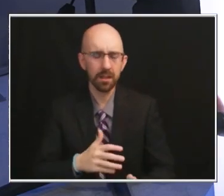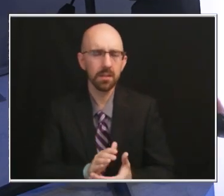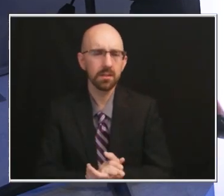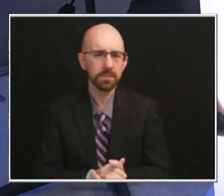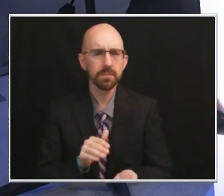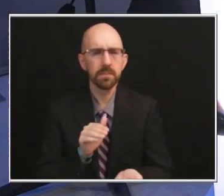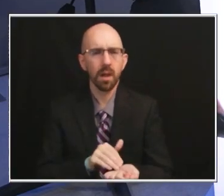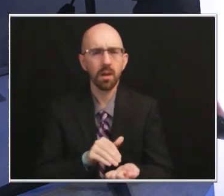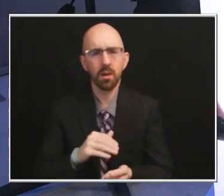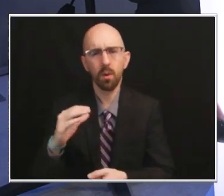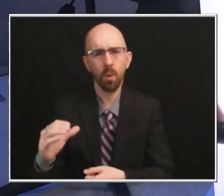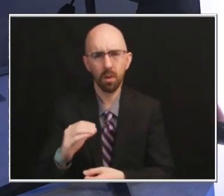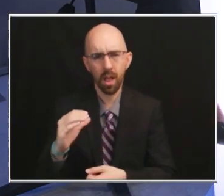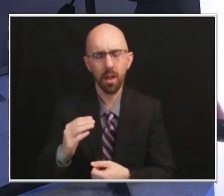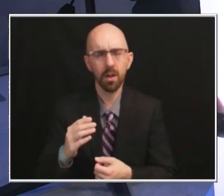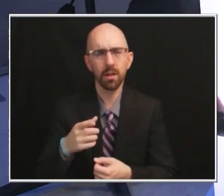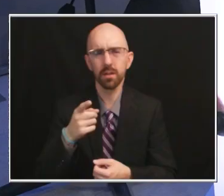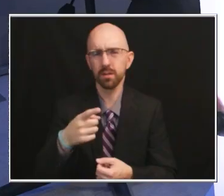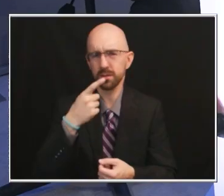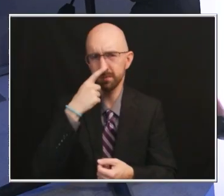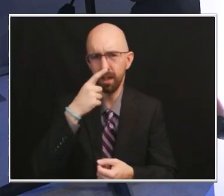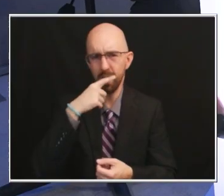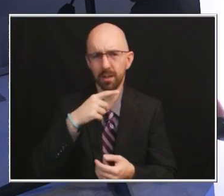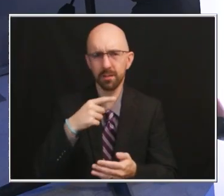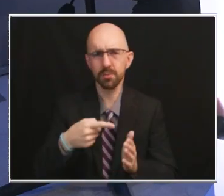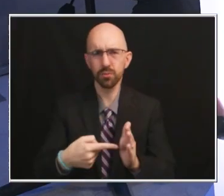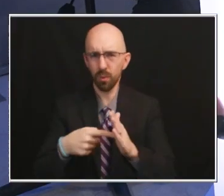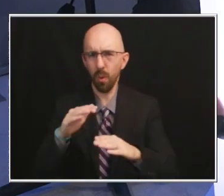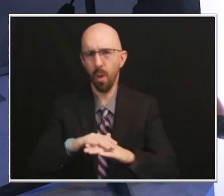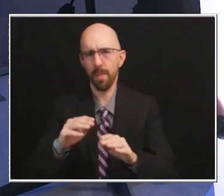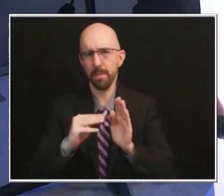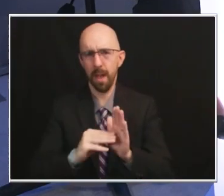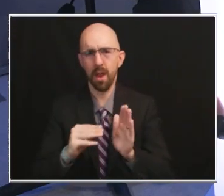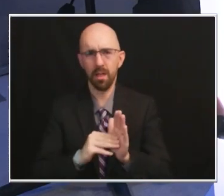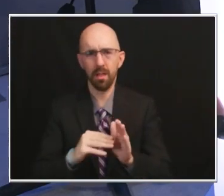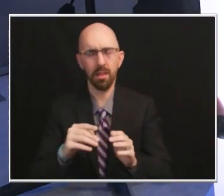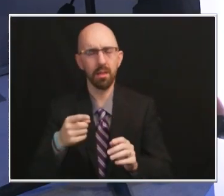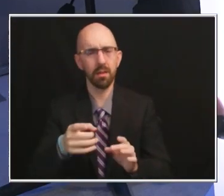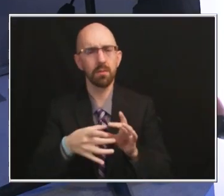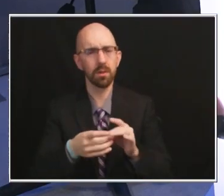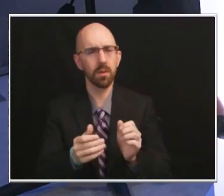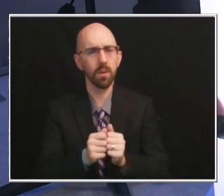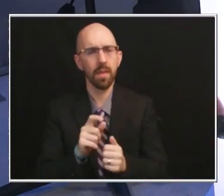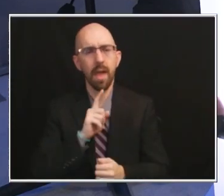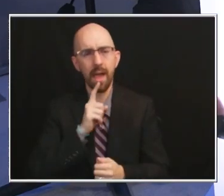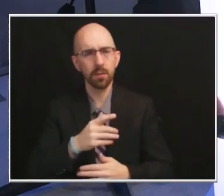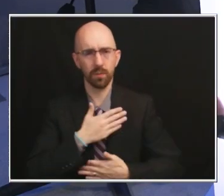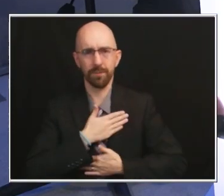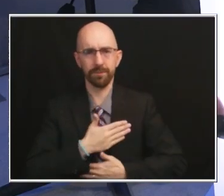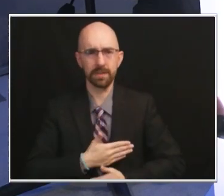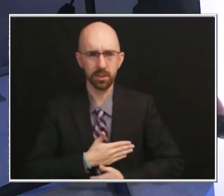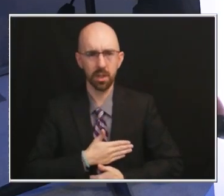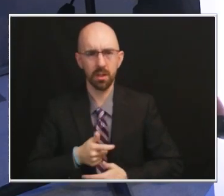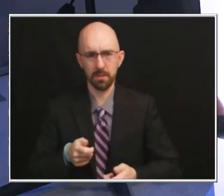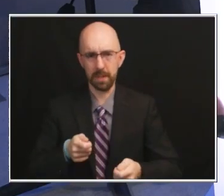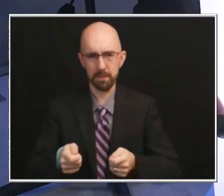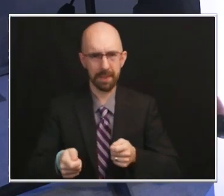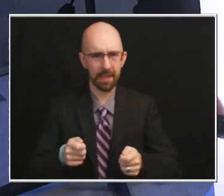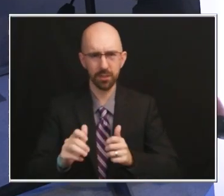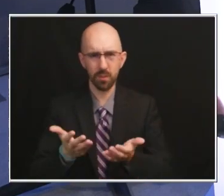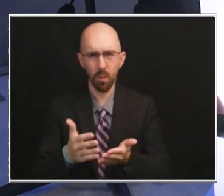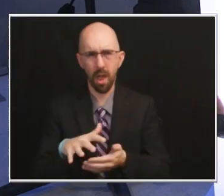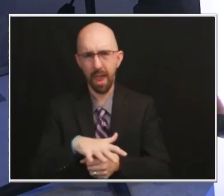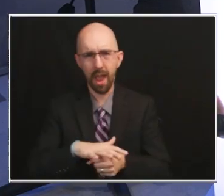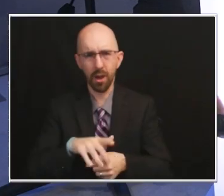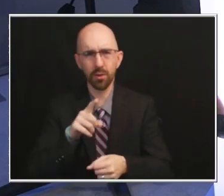Kokenauer, can you just show us on the model, when it comes to the actual physical manipulations, what areas are you pressing on to